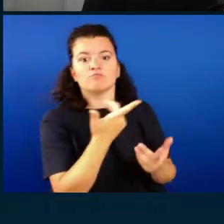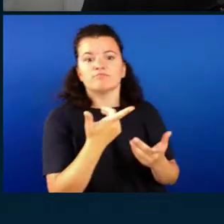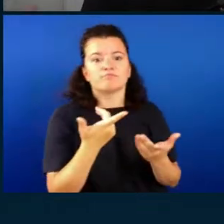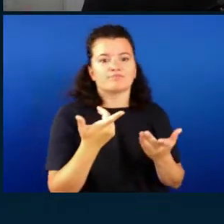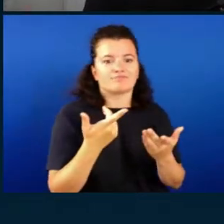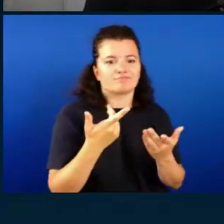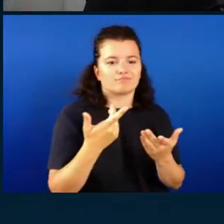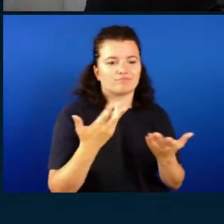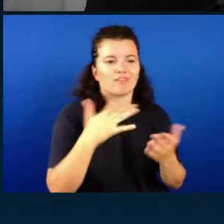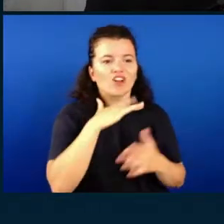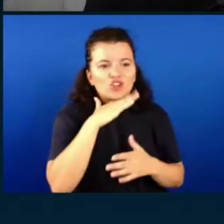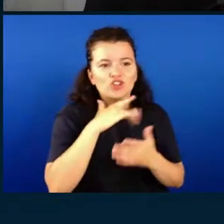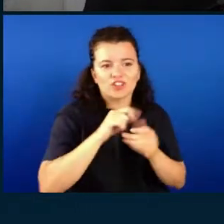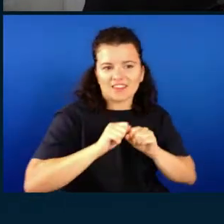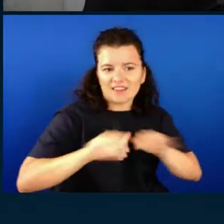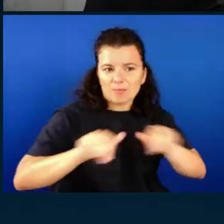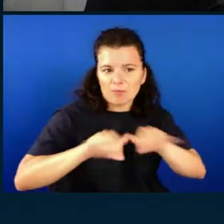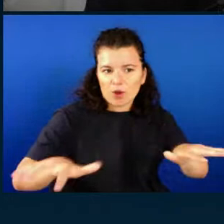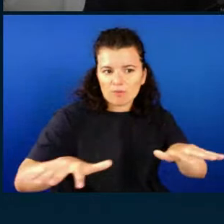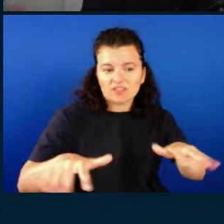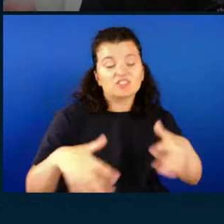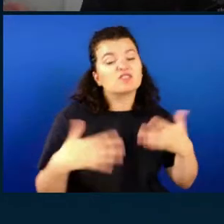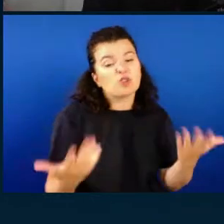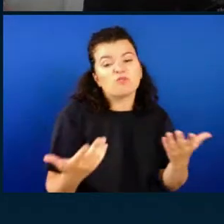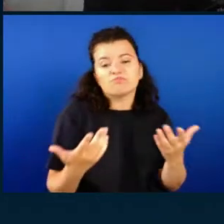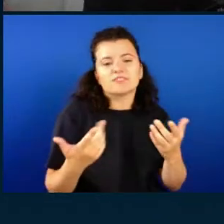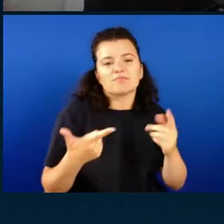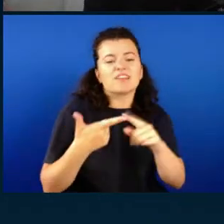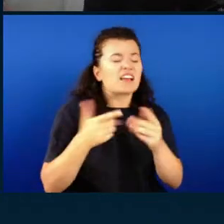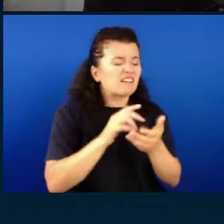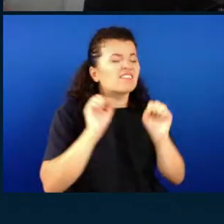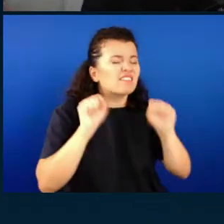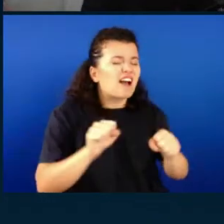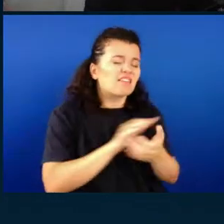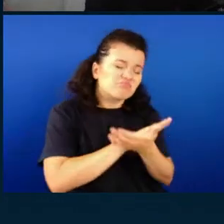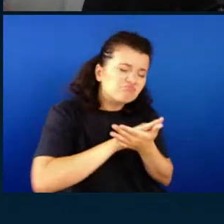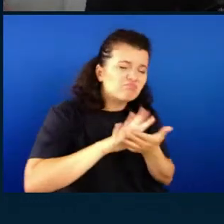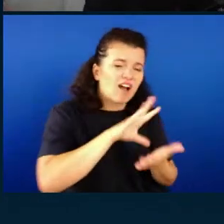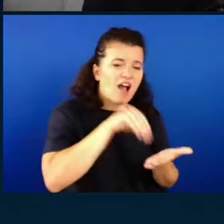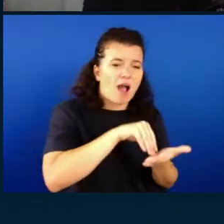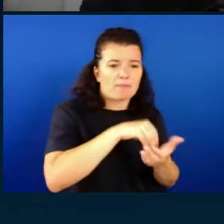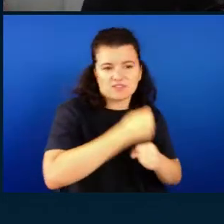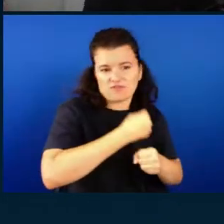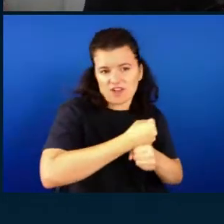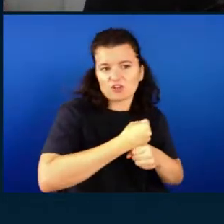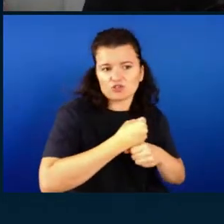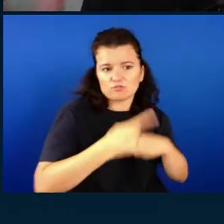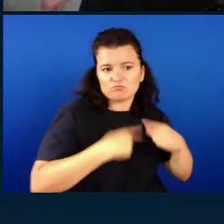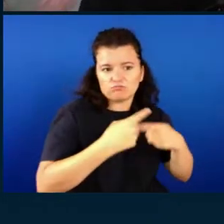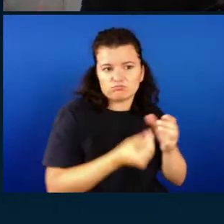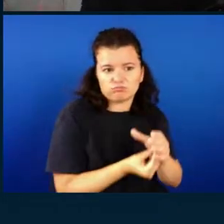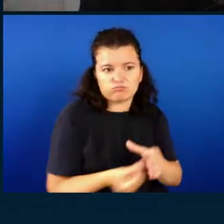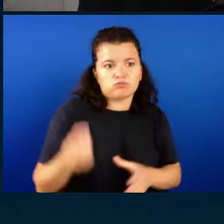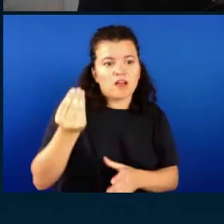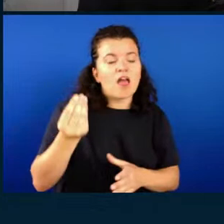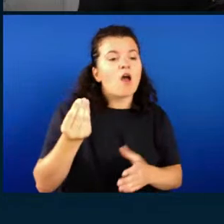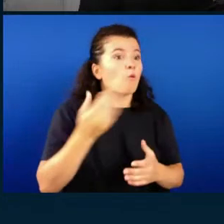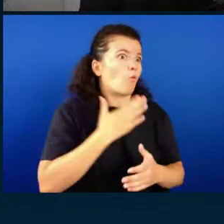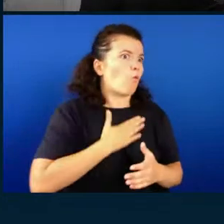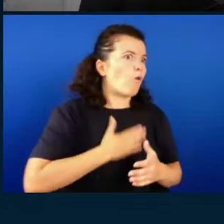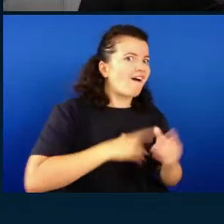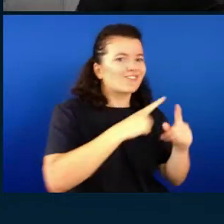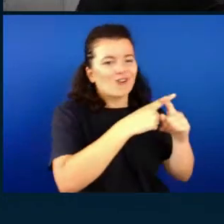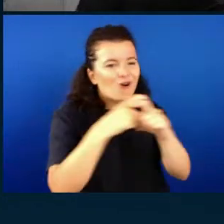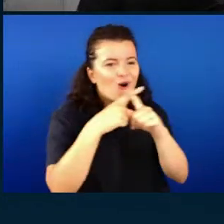It's fine. You can create nice function apps there. I know it's a bit like, well, that's clicking and we wanted to code, but